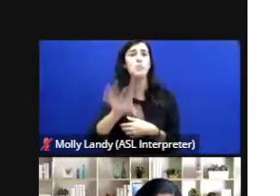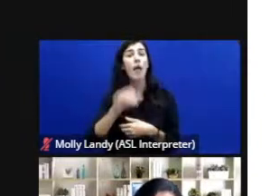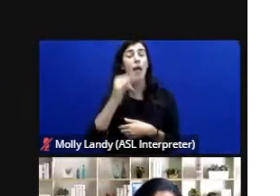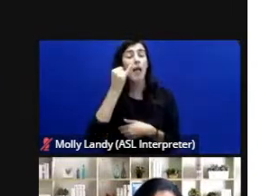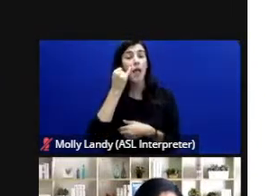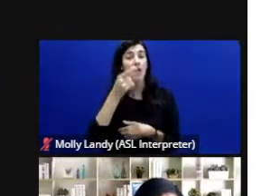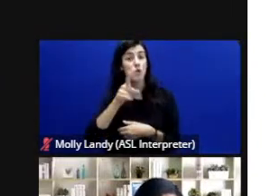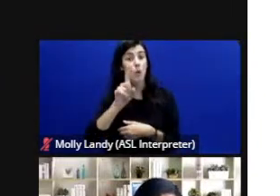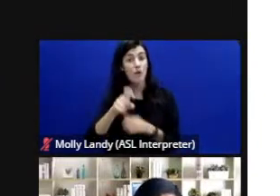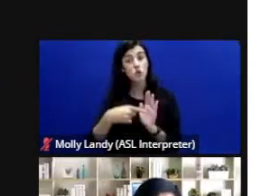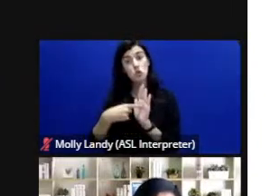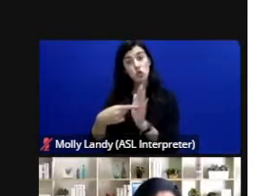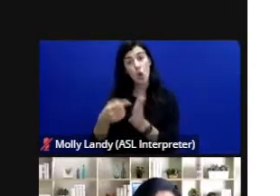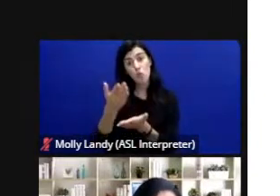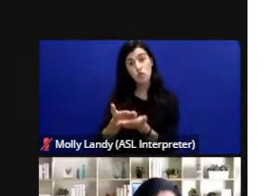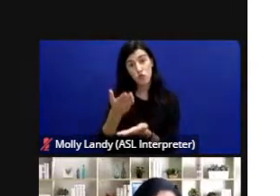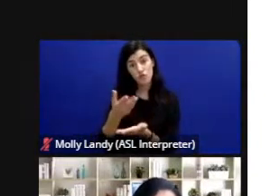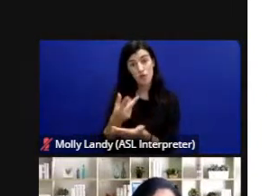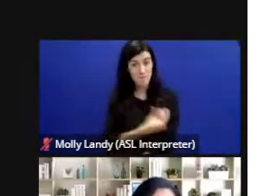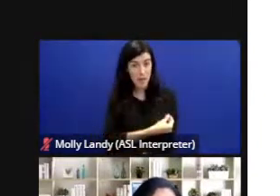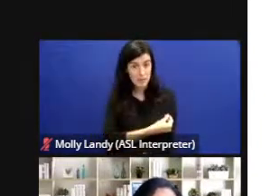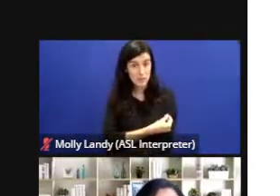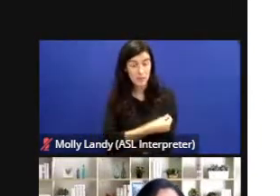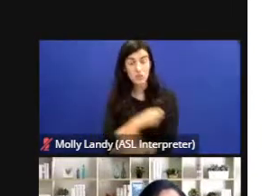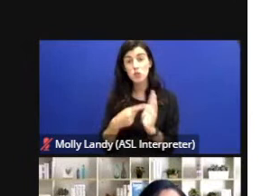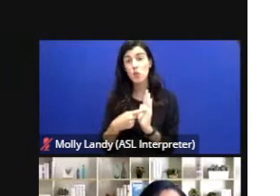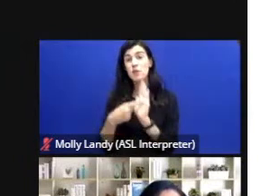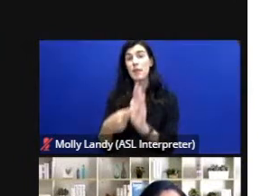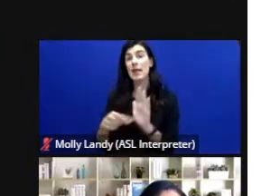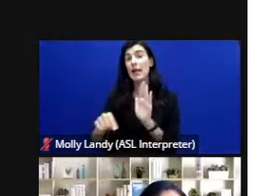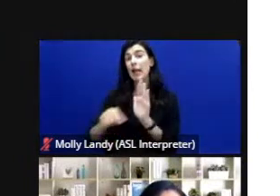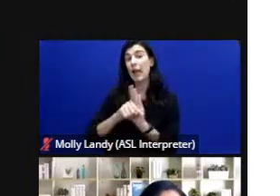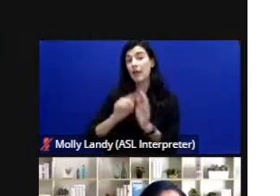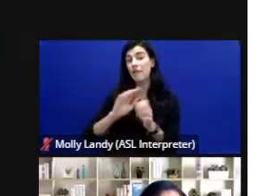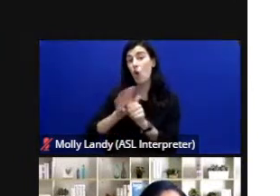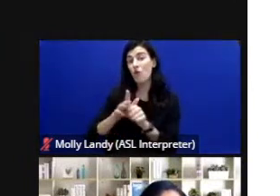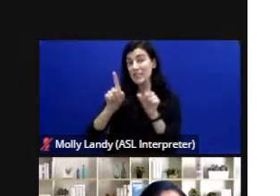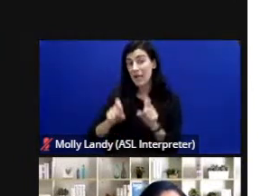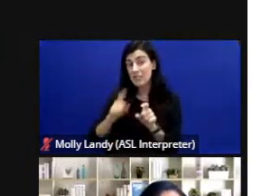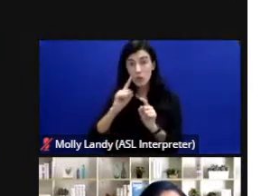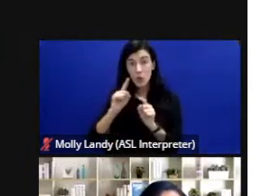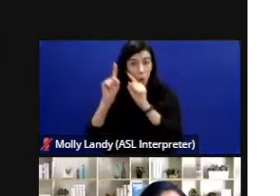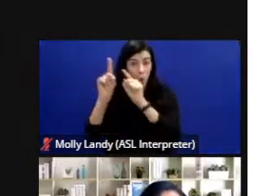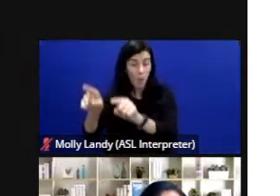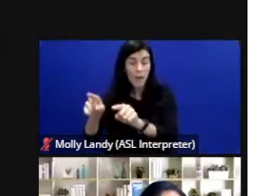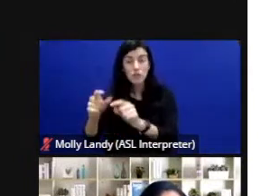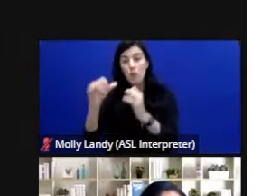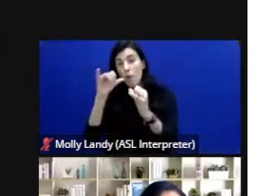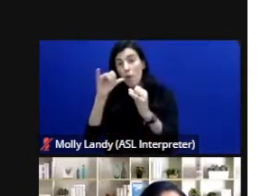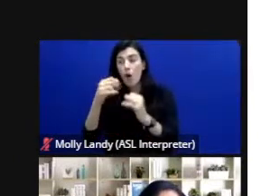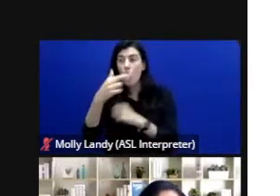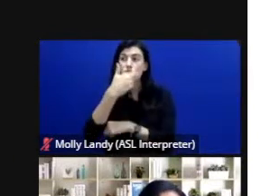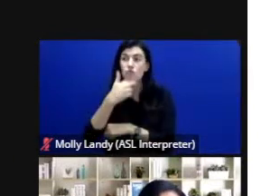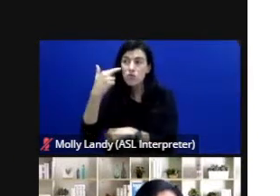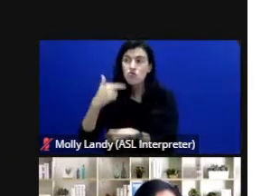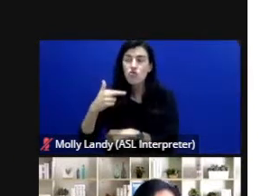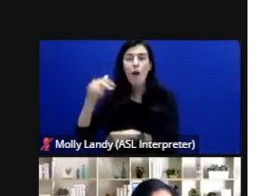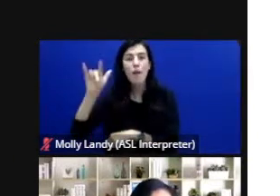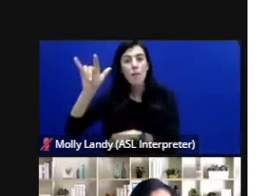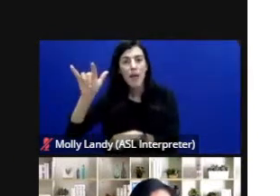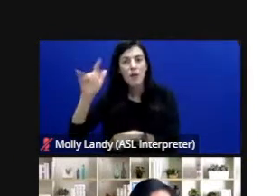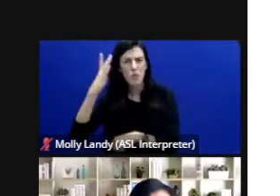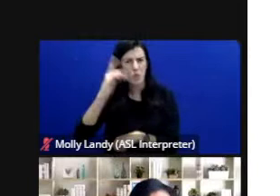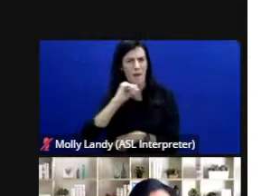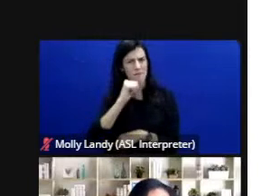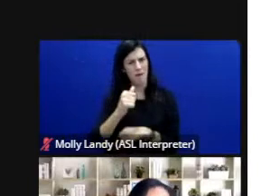show proof of vaccination or a negative COVID test to get on a plane or to go to a bar or a restaurant, why not one of our